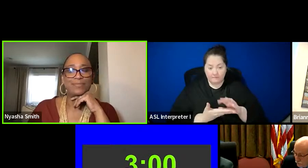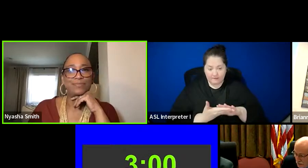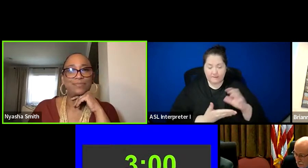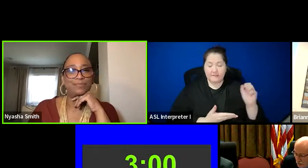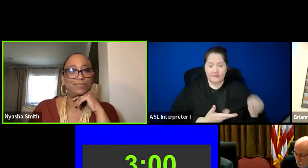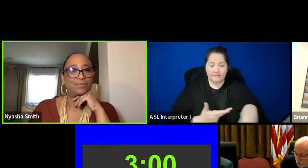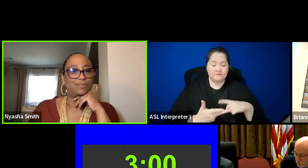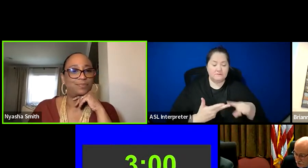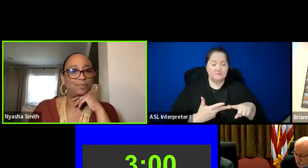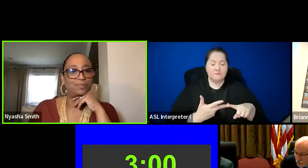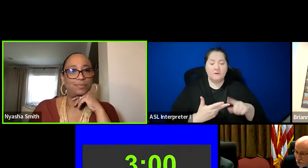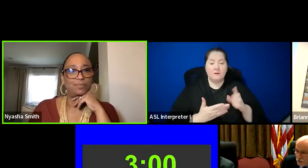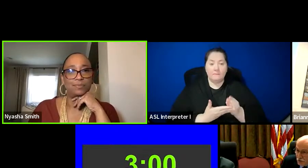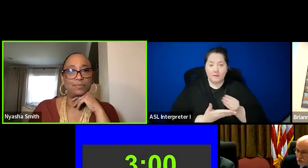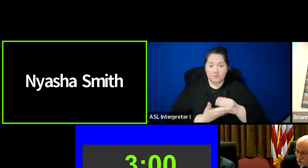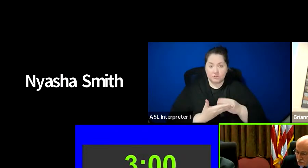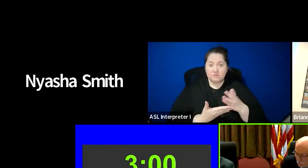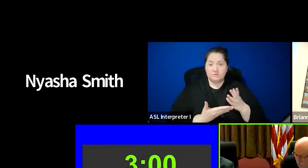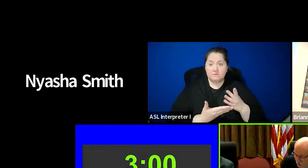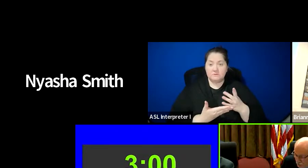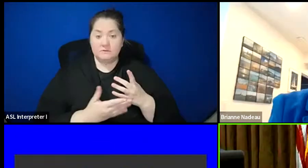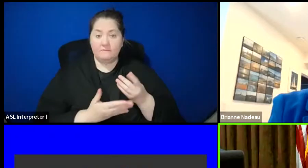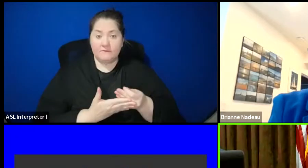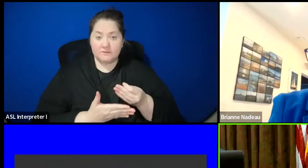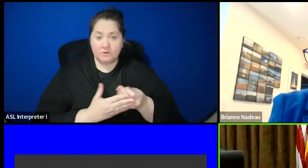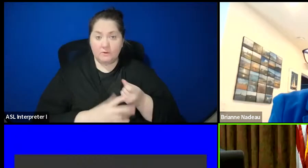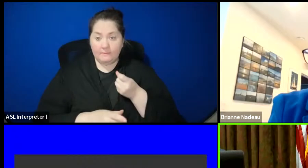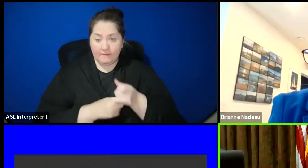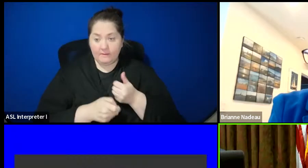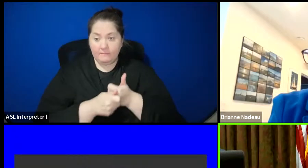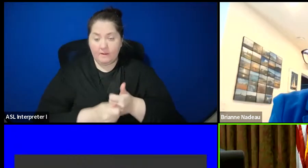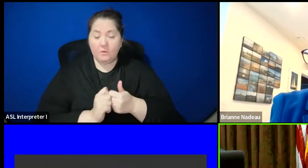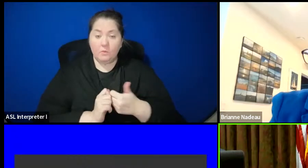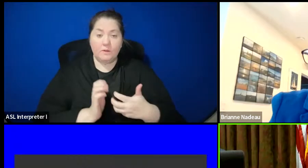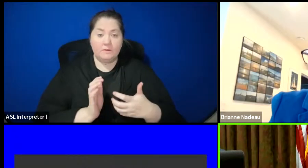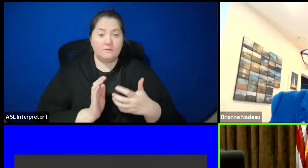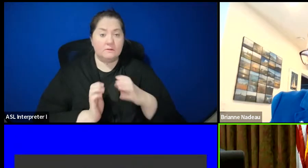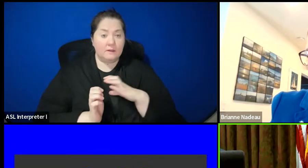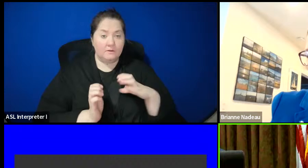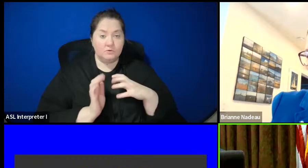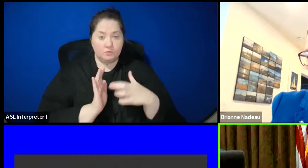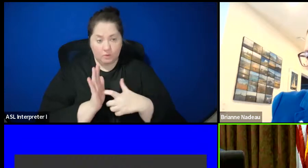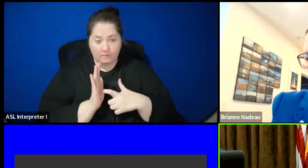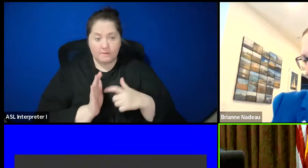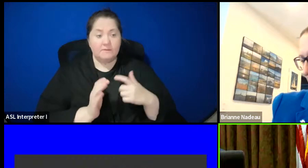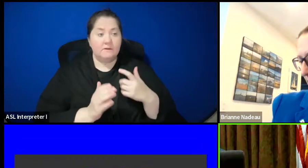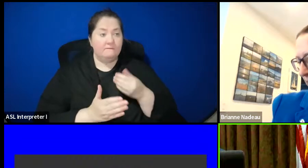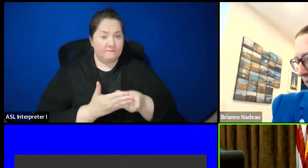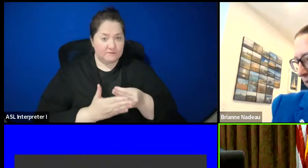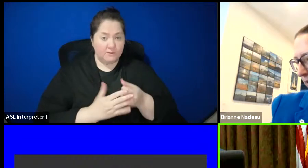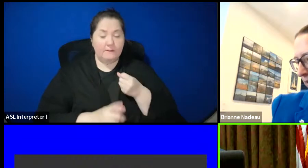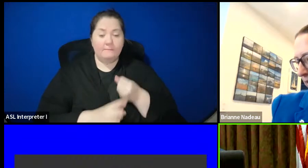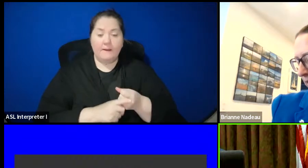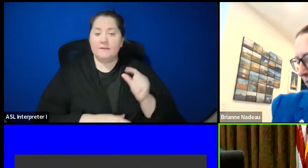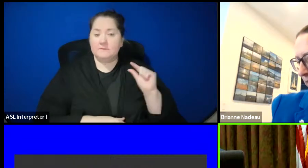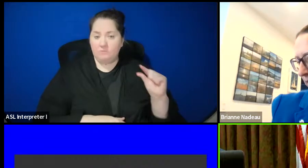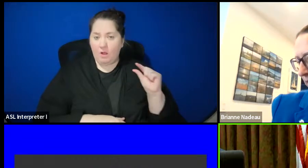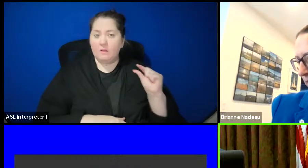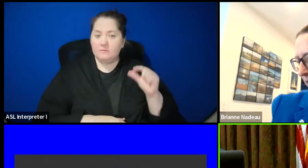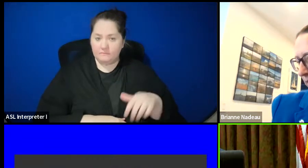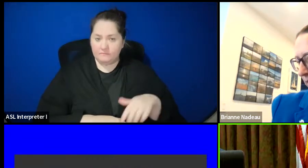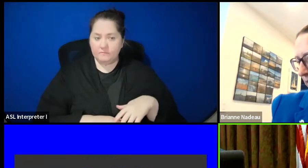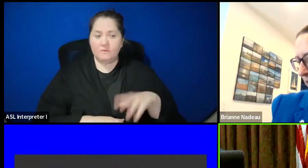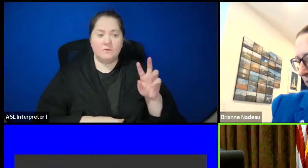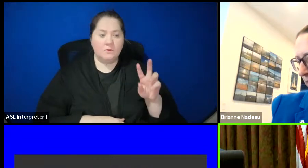is. Madam Budget Director, does the measure's fiscal impact statement comply with council requirements? Yes, it does. Is there a fiscal impact? Yes, a small fiscal impact